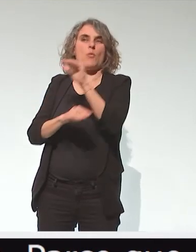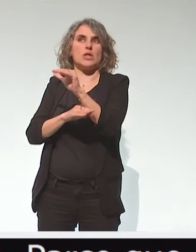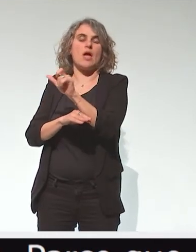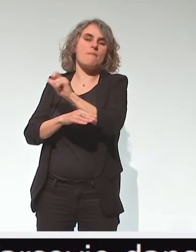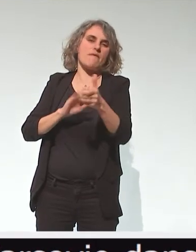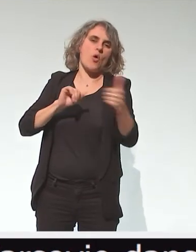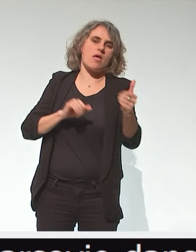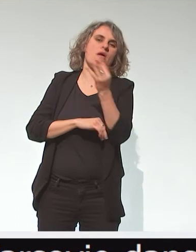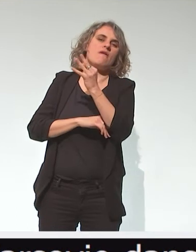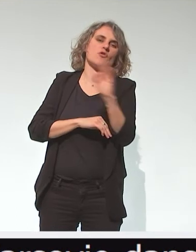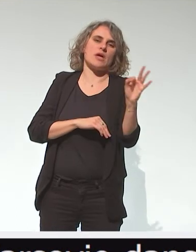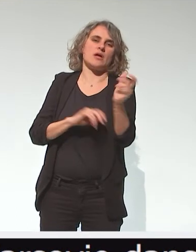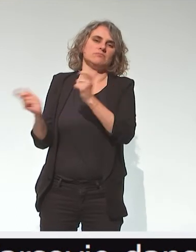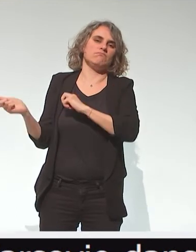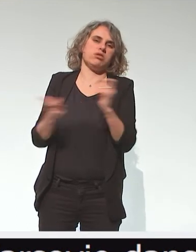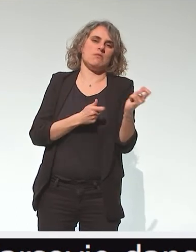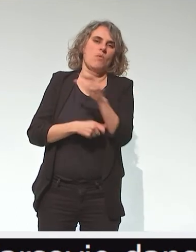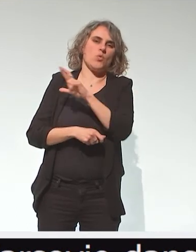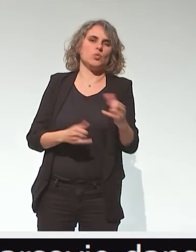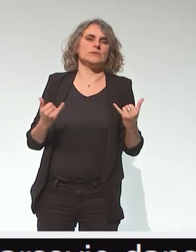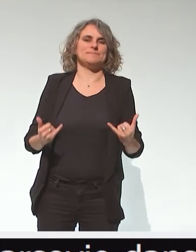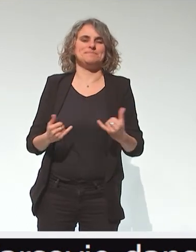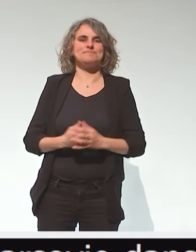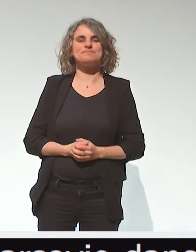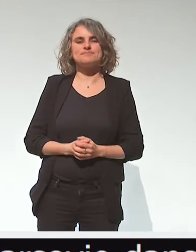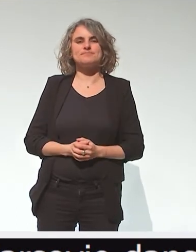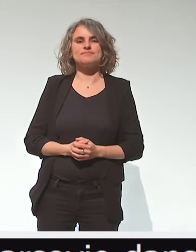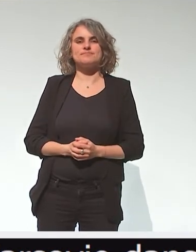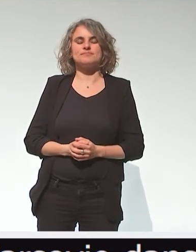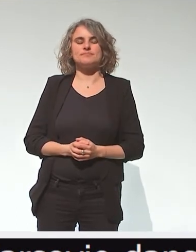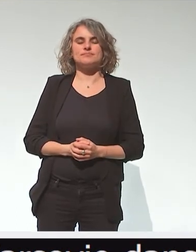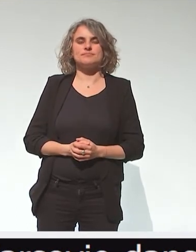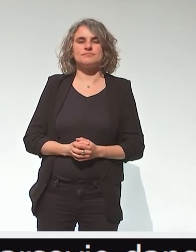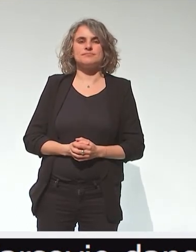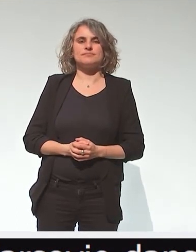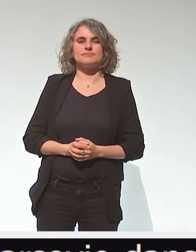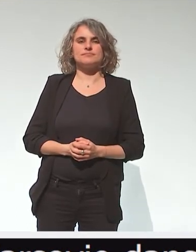Polish hospitals, subsequently French hospitals after being repatriated.